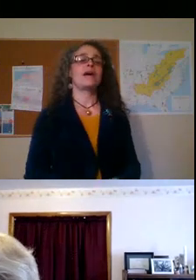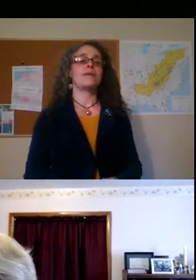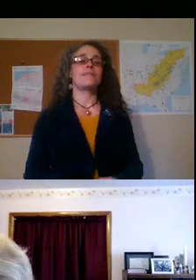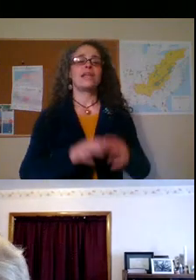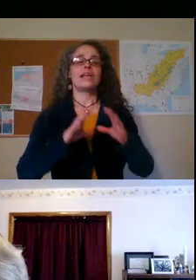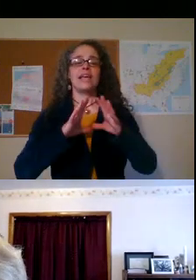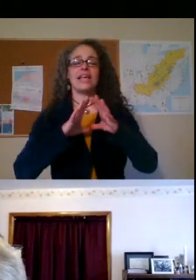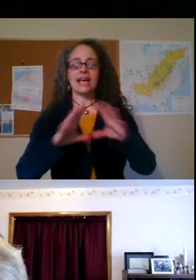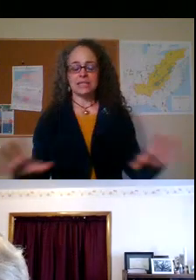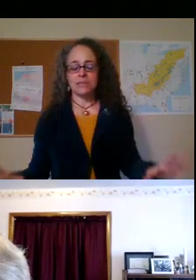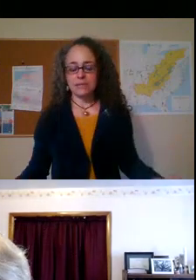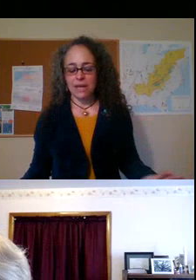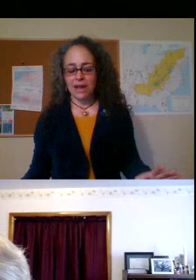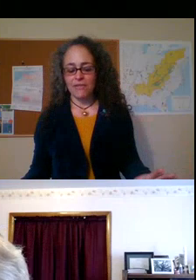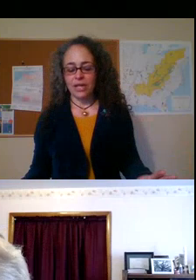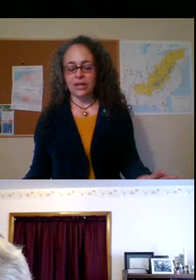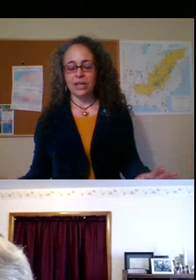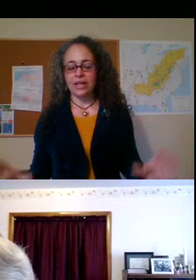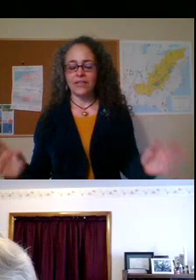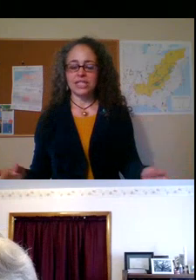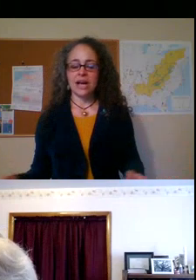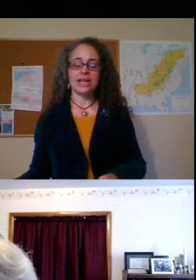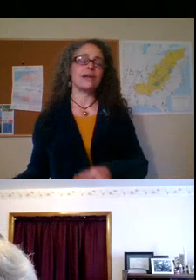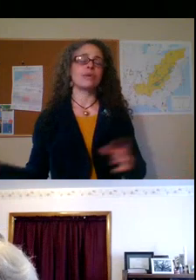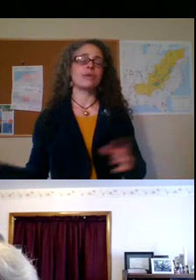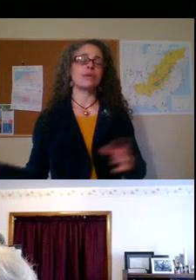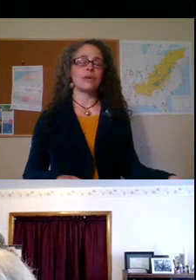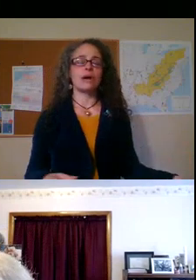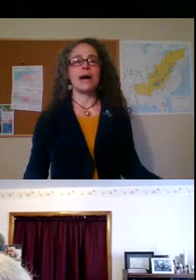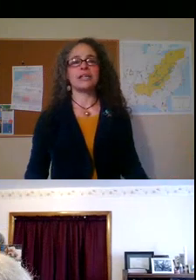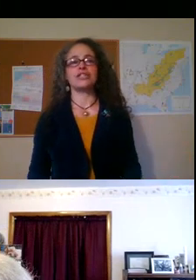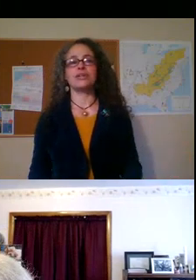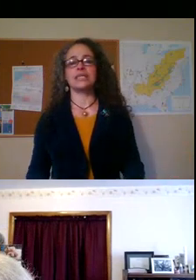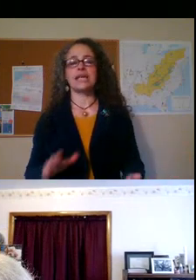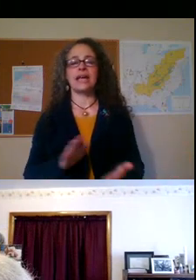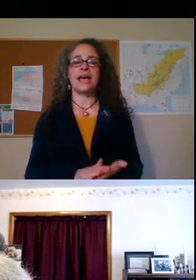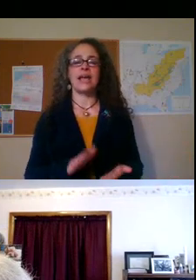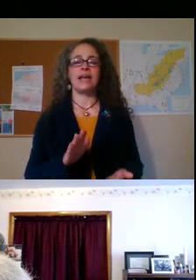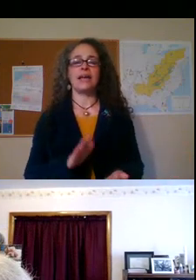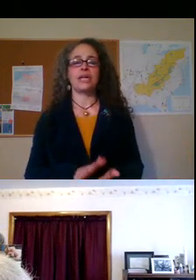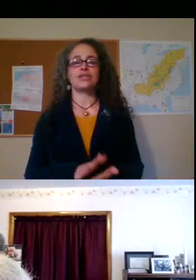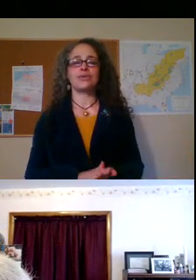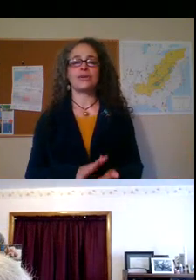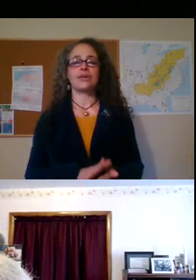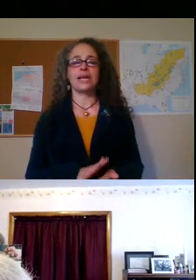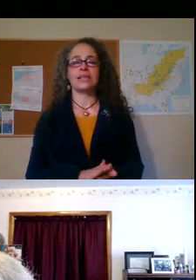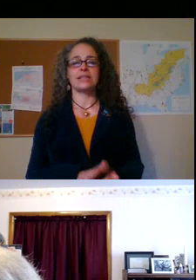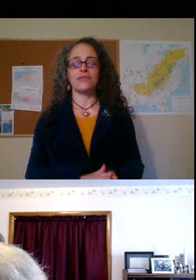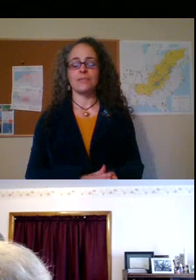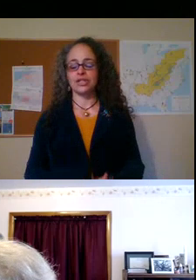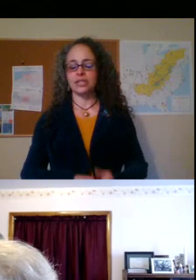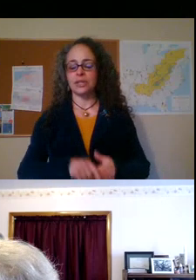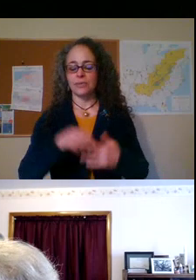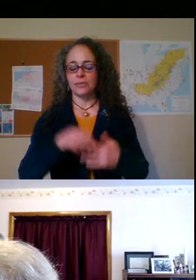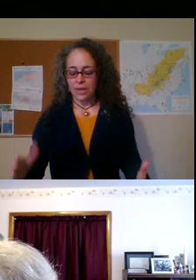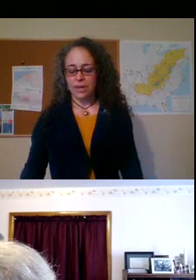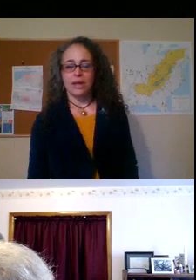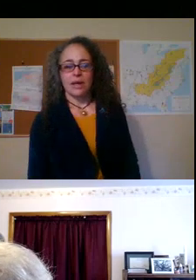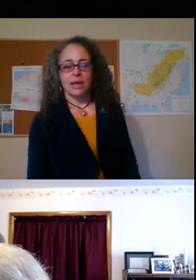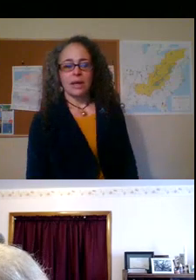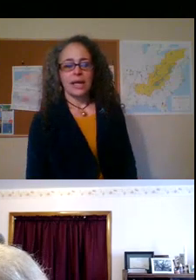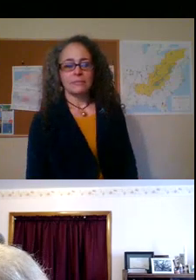right? It has to be spelled out very clearly. If it's not, they will come back to you and say, hey, make sure you get this information.